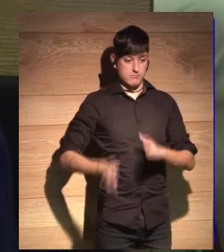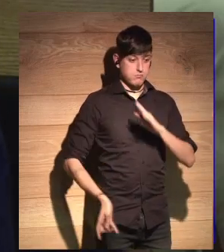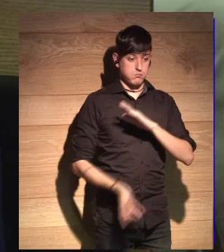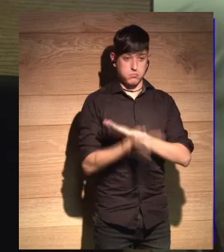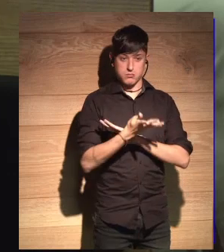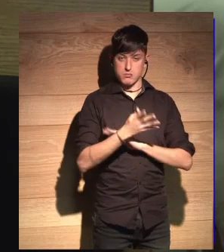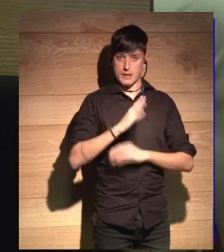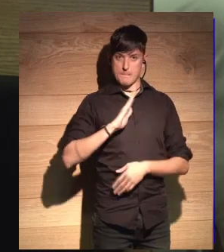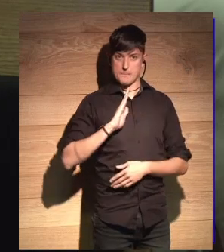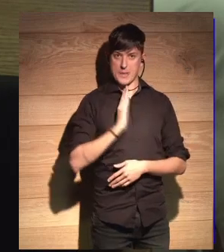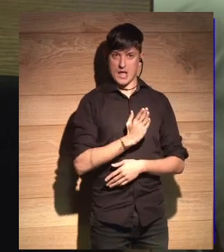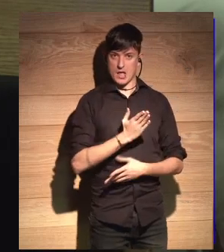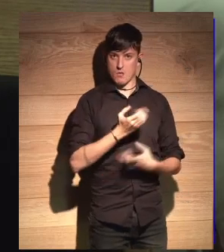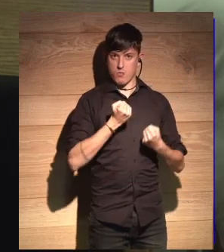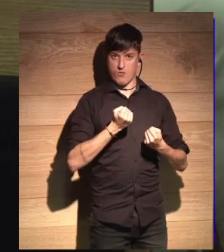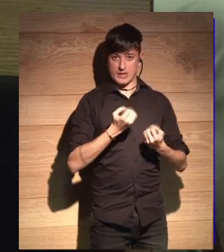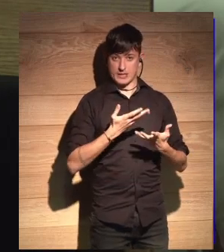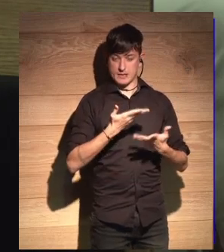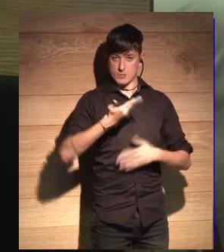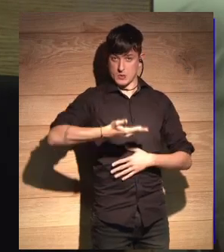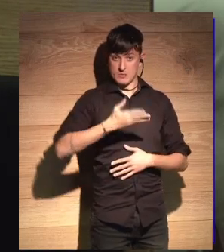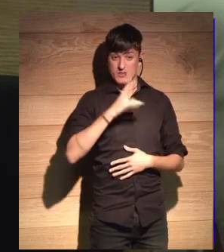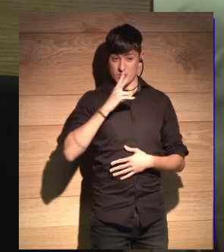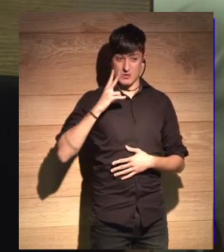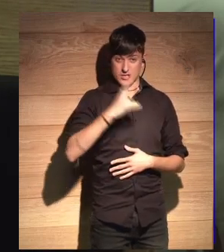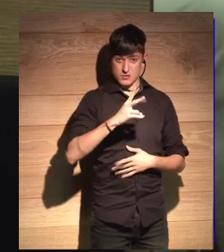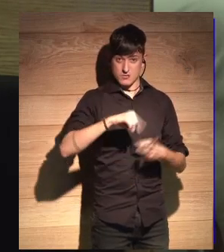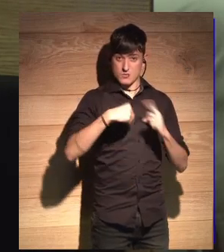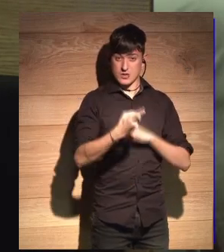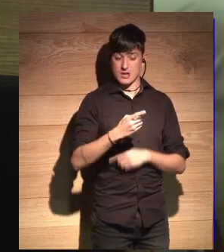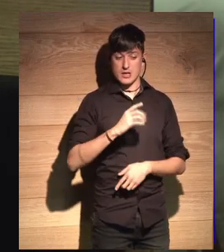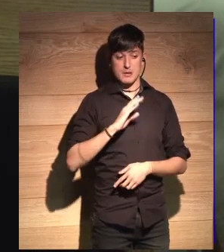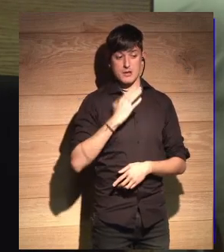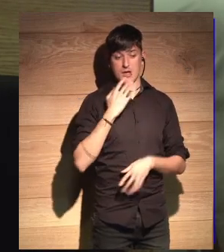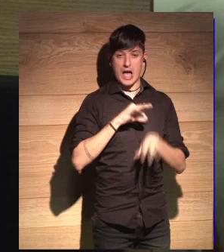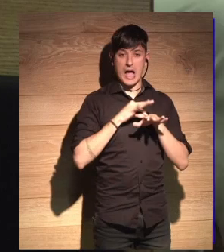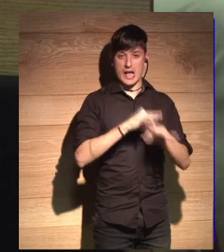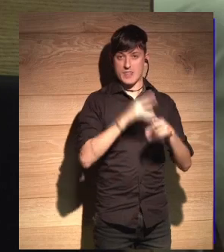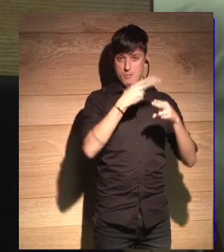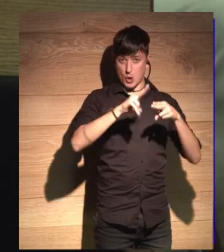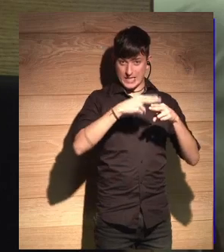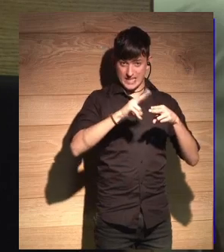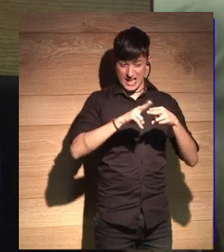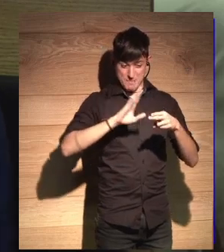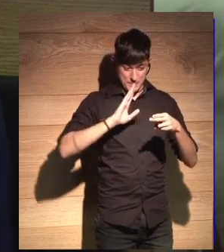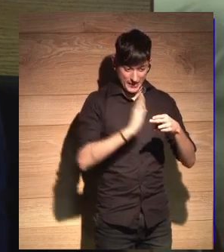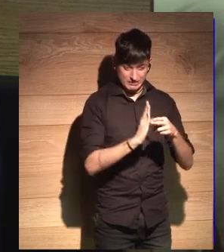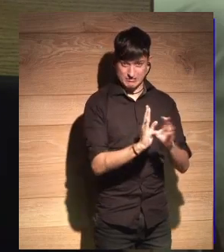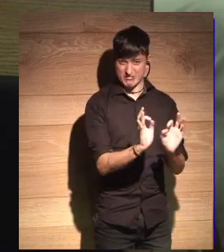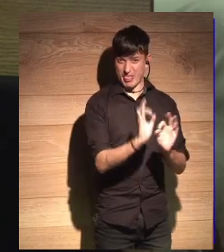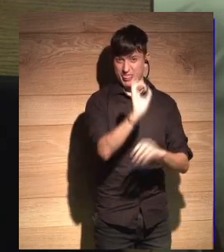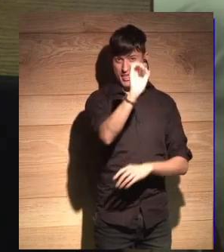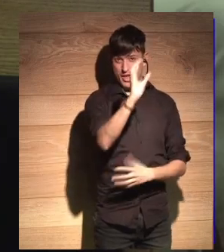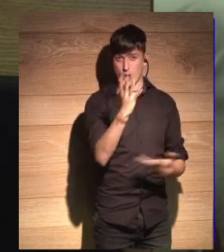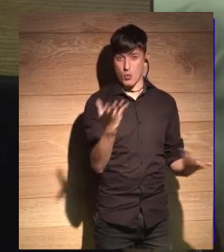us, and it generated a huge impact. However, 2 years after that, the impact on the Spanish political